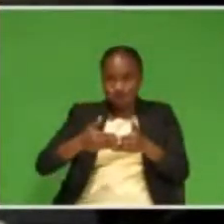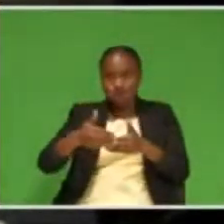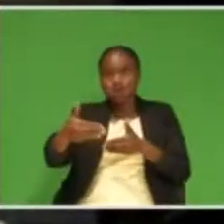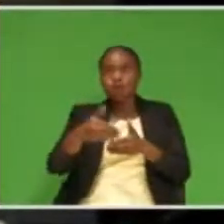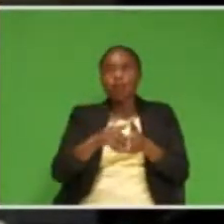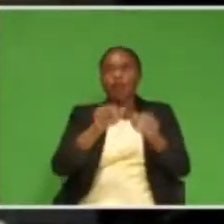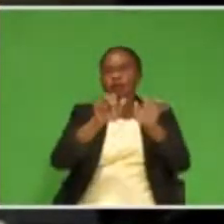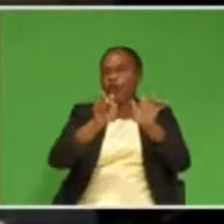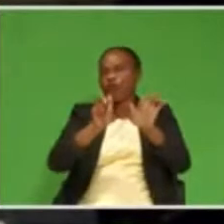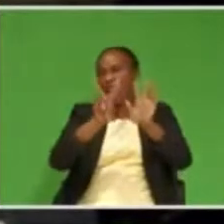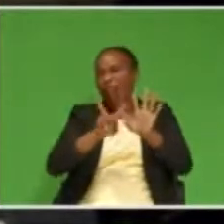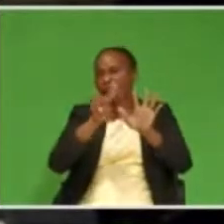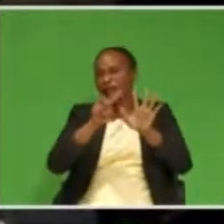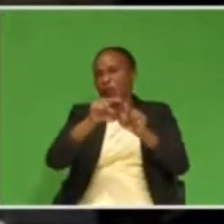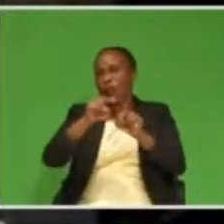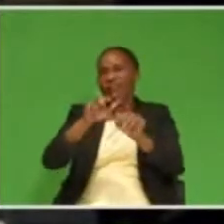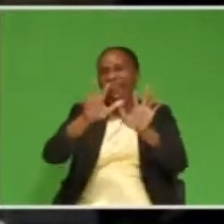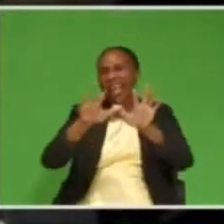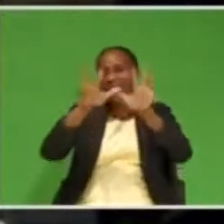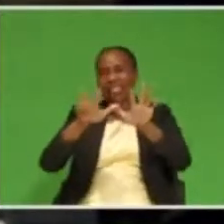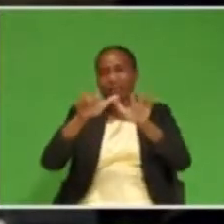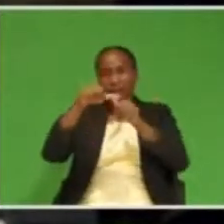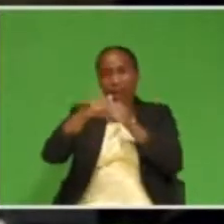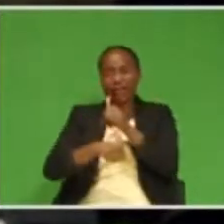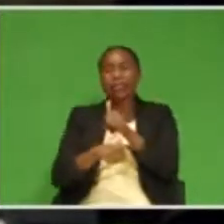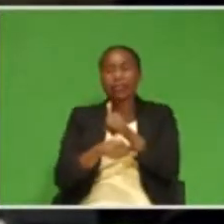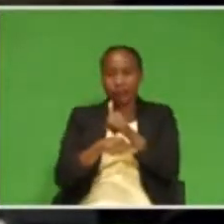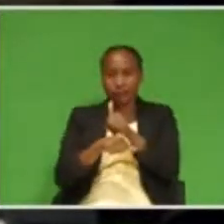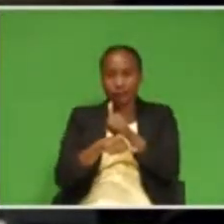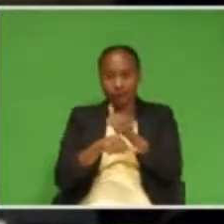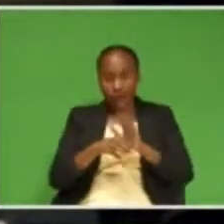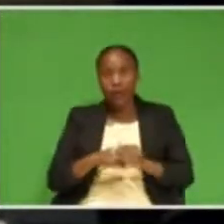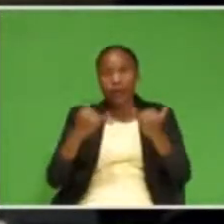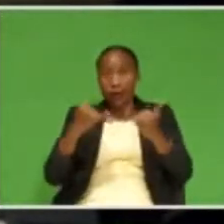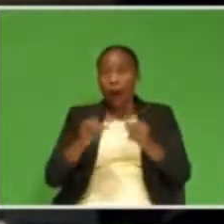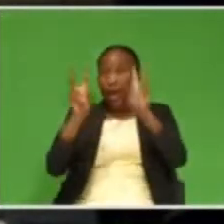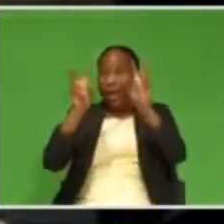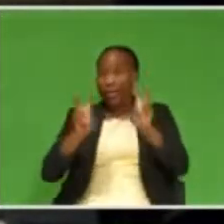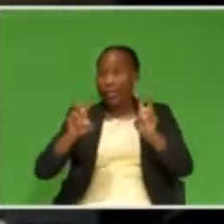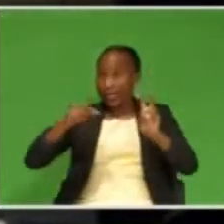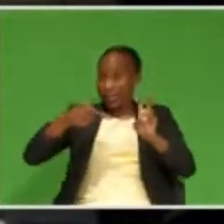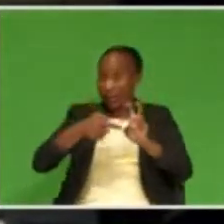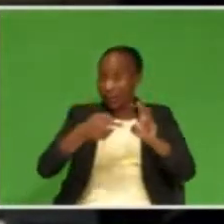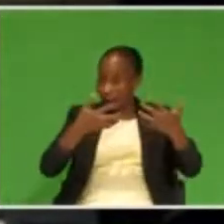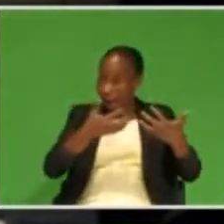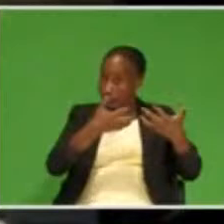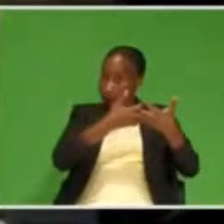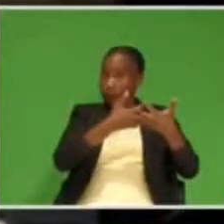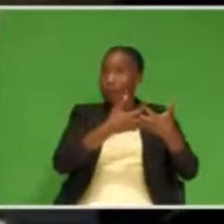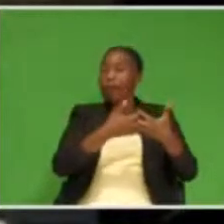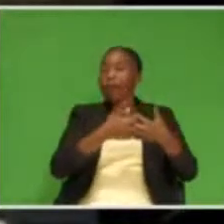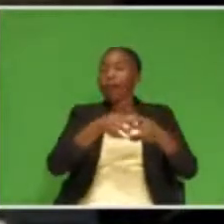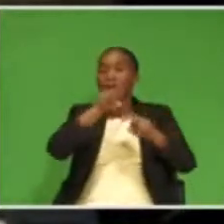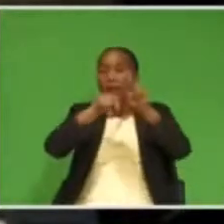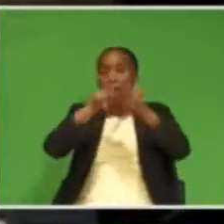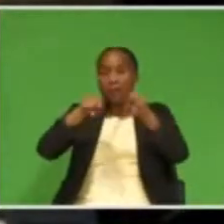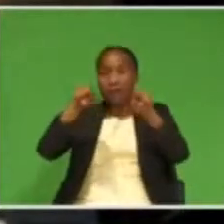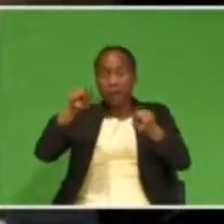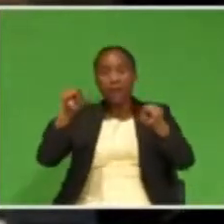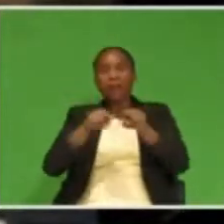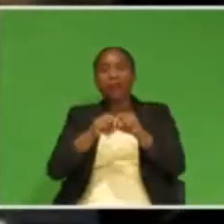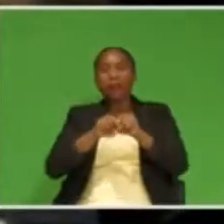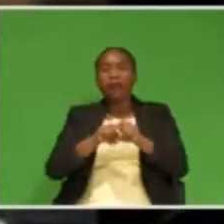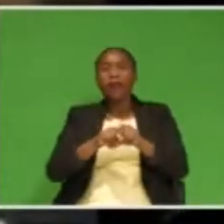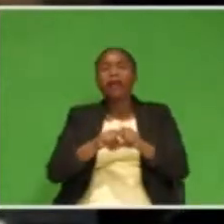also beyond. Now, this power will be in line with our diverse mix of energy